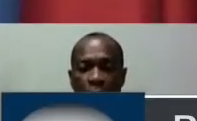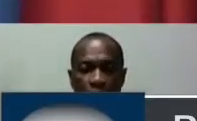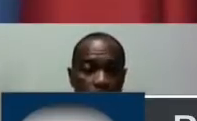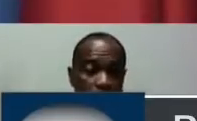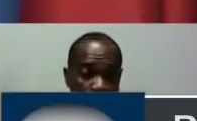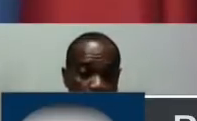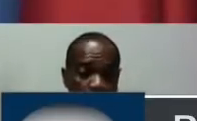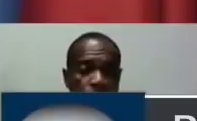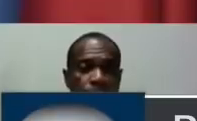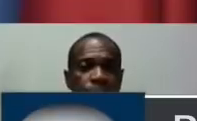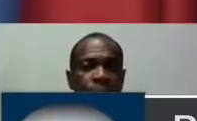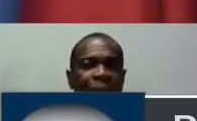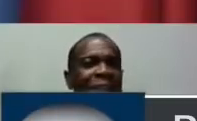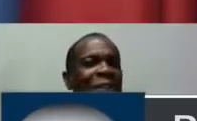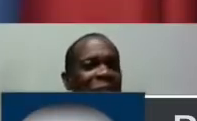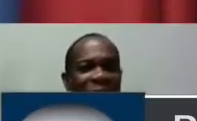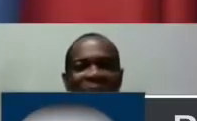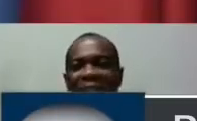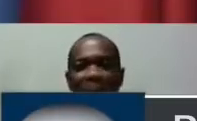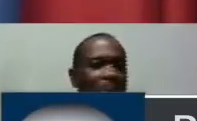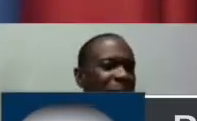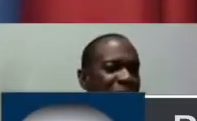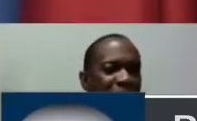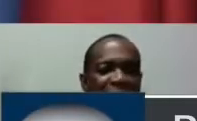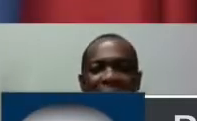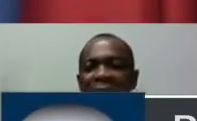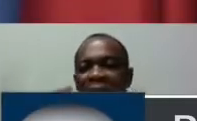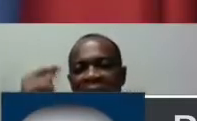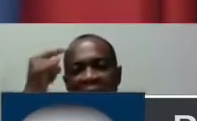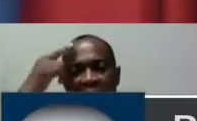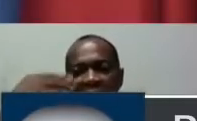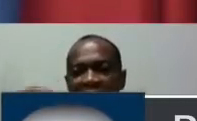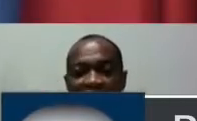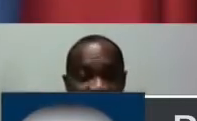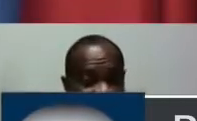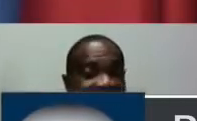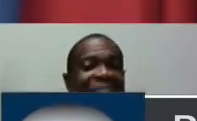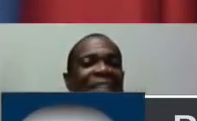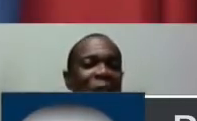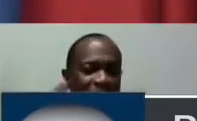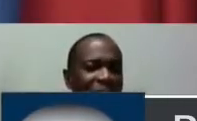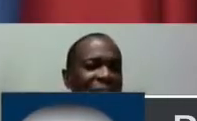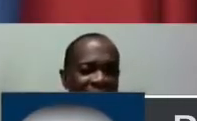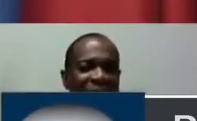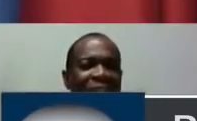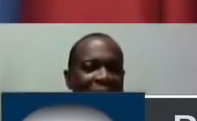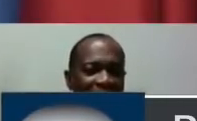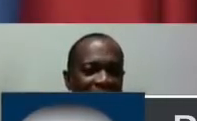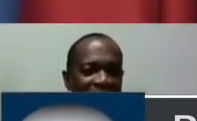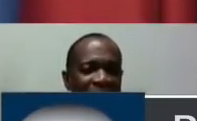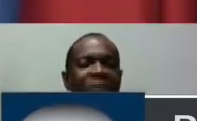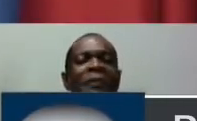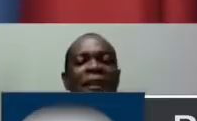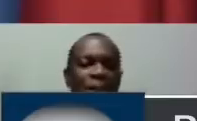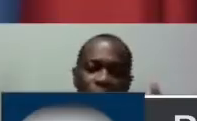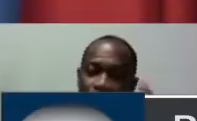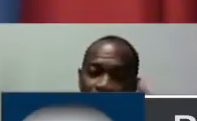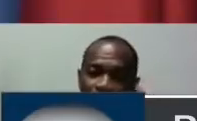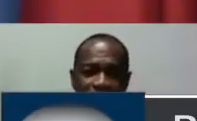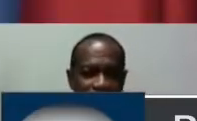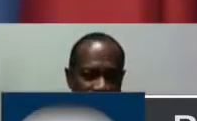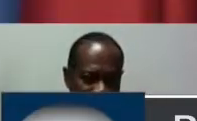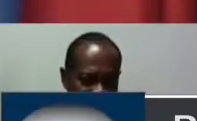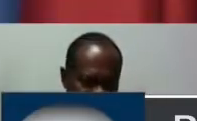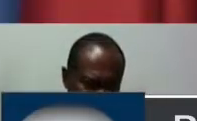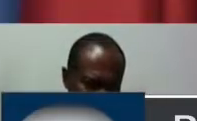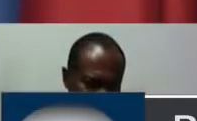now government offices, once we reach that stage, will be able to have this app on devices, and they just scan your QR code